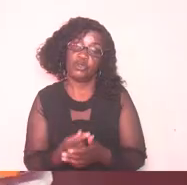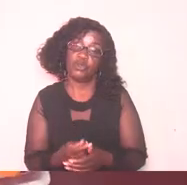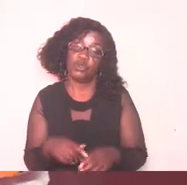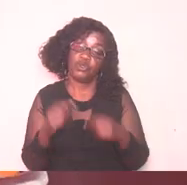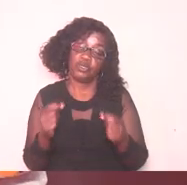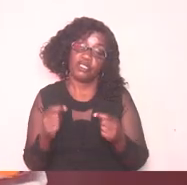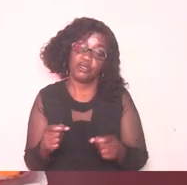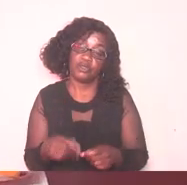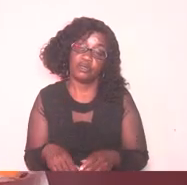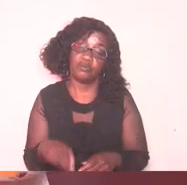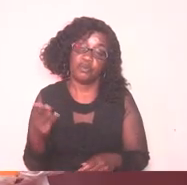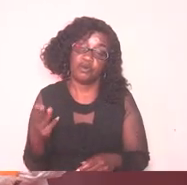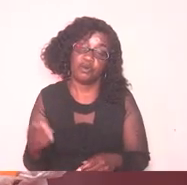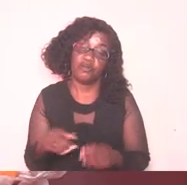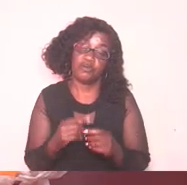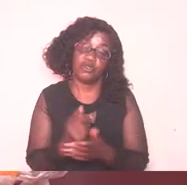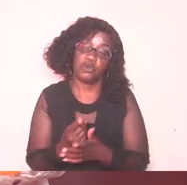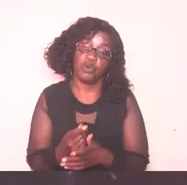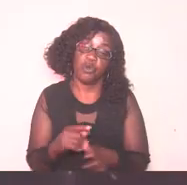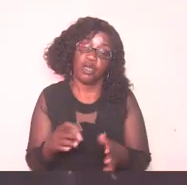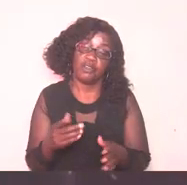are going to do.